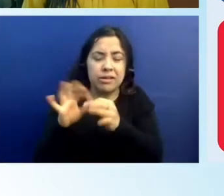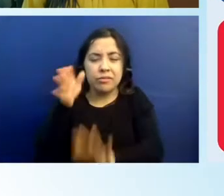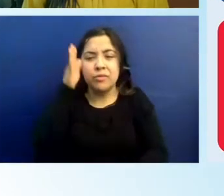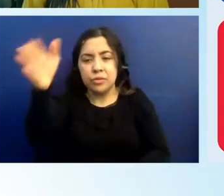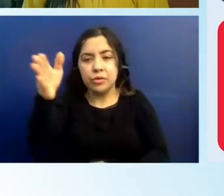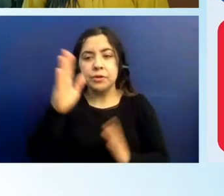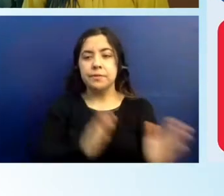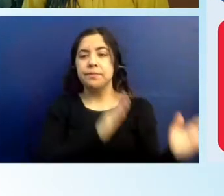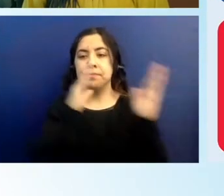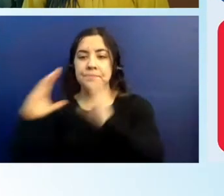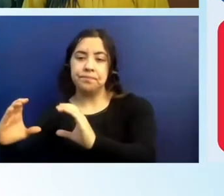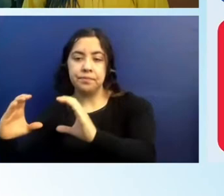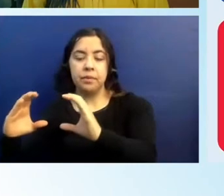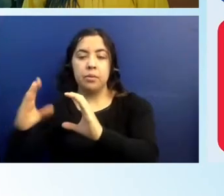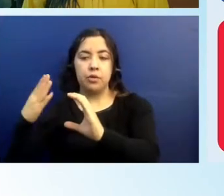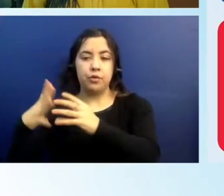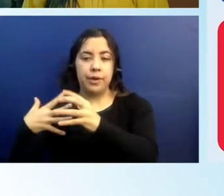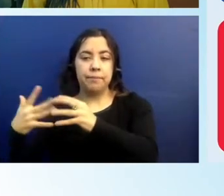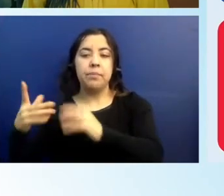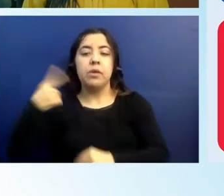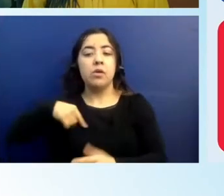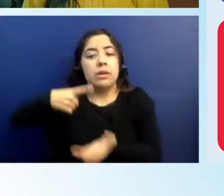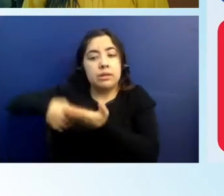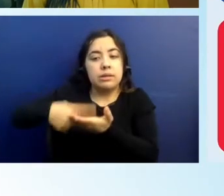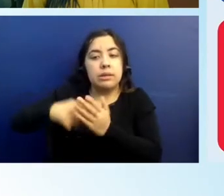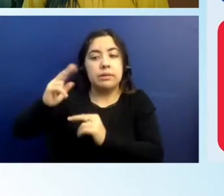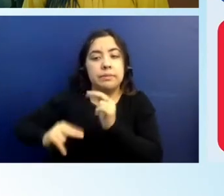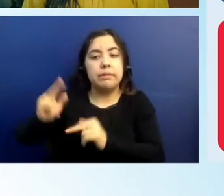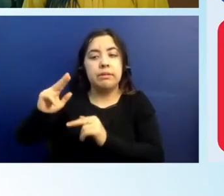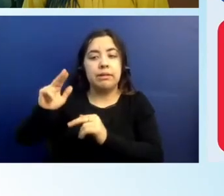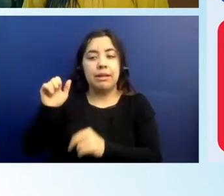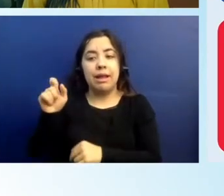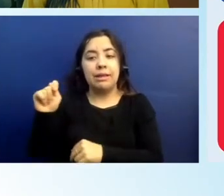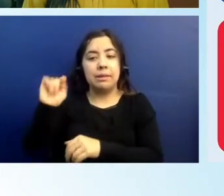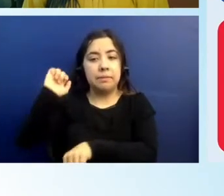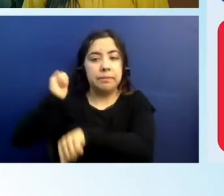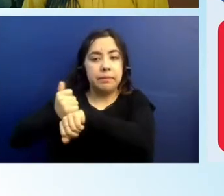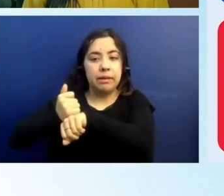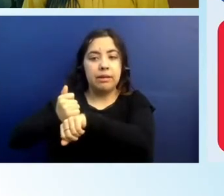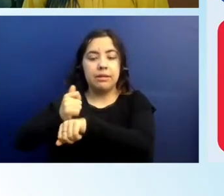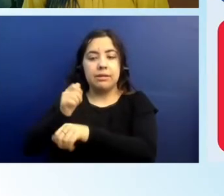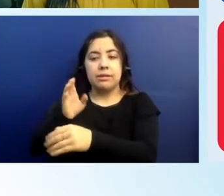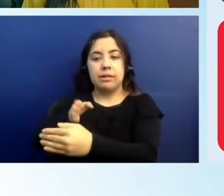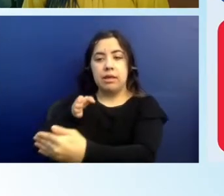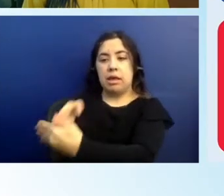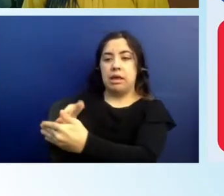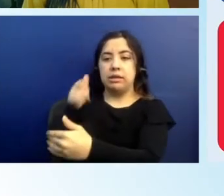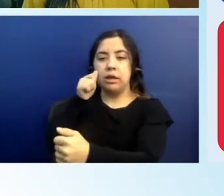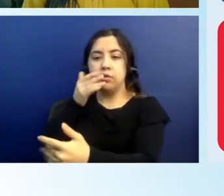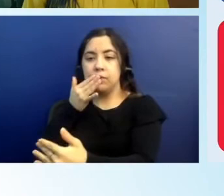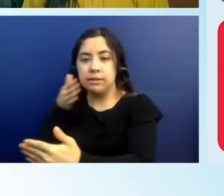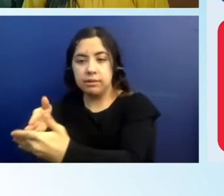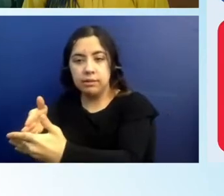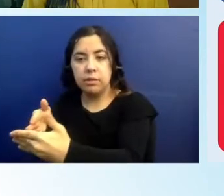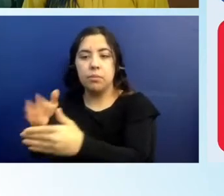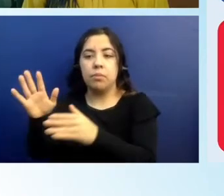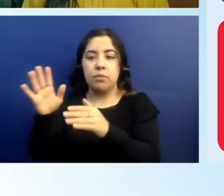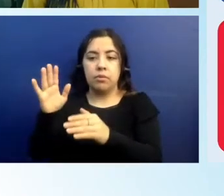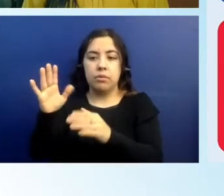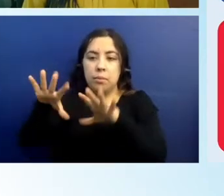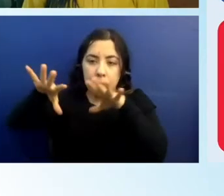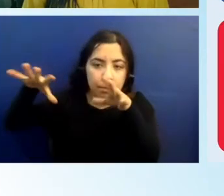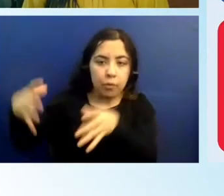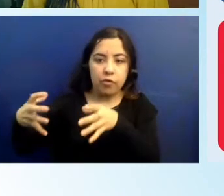movement, which means everyone working together across all racial and ethnic boundaries to identify